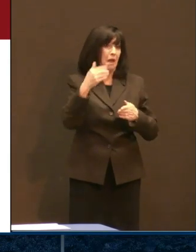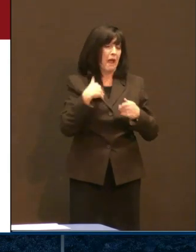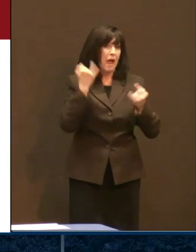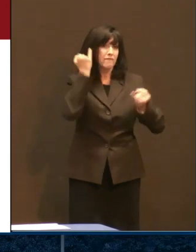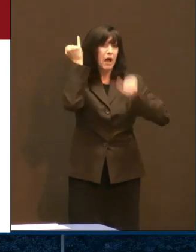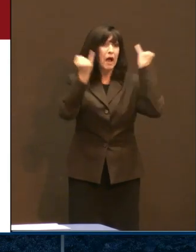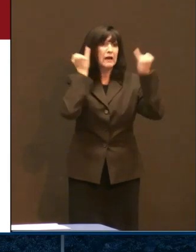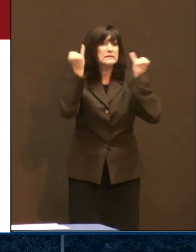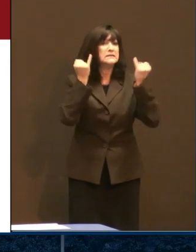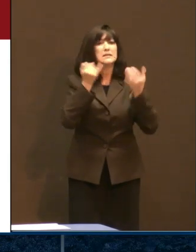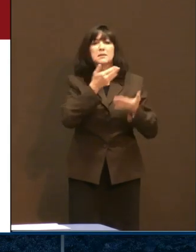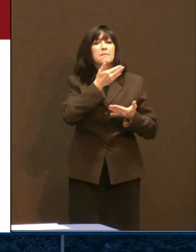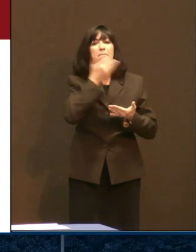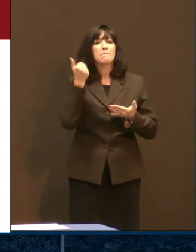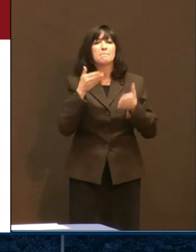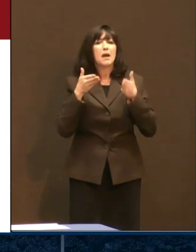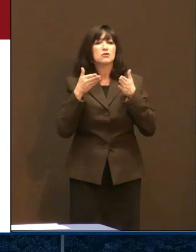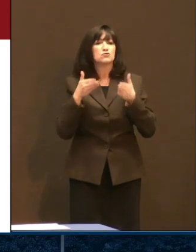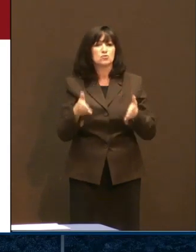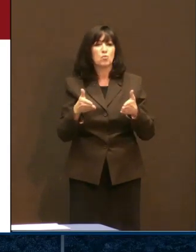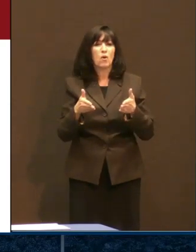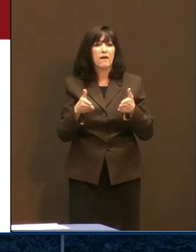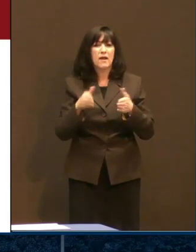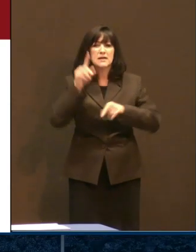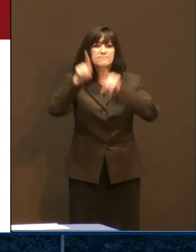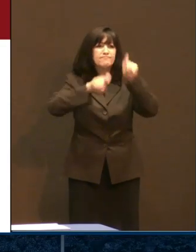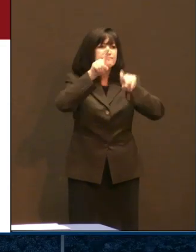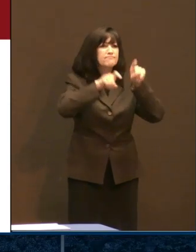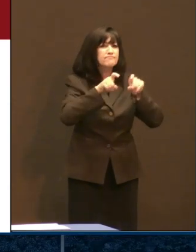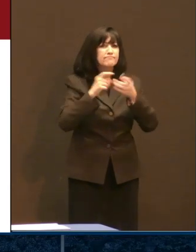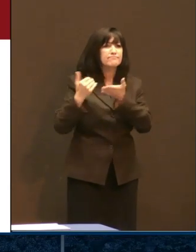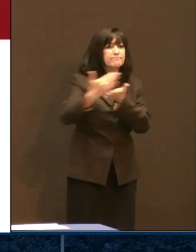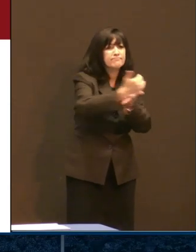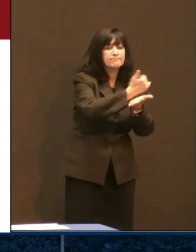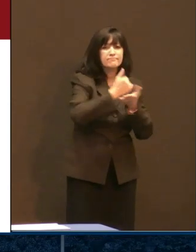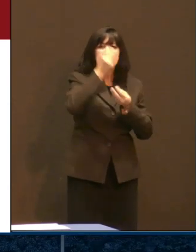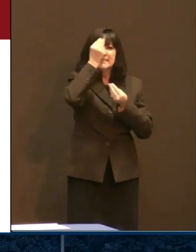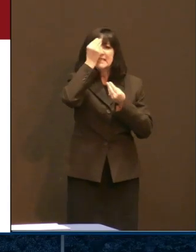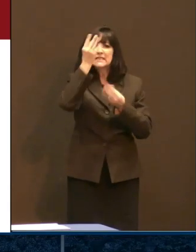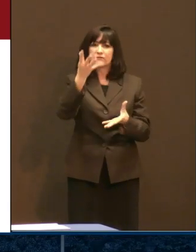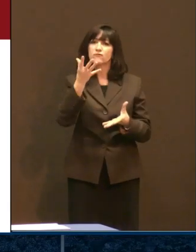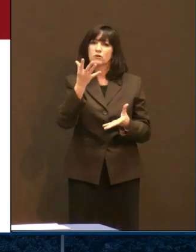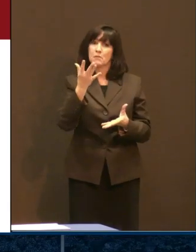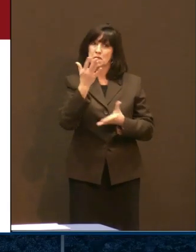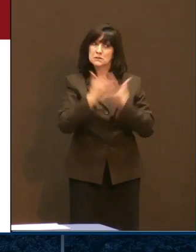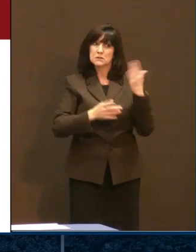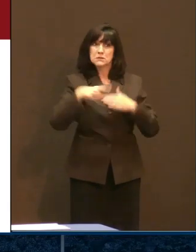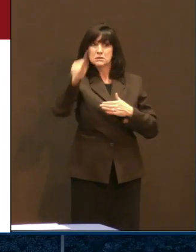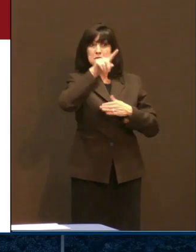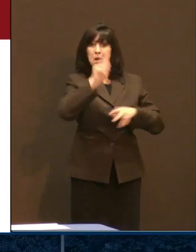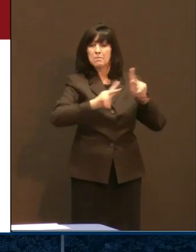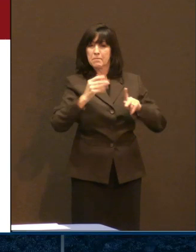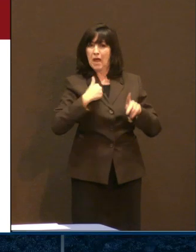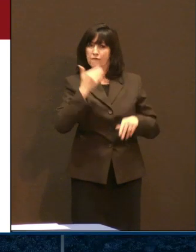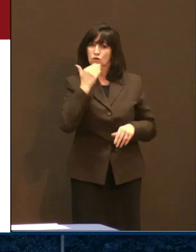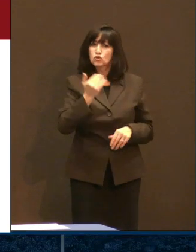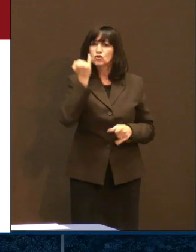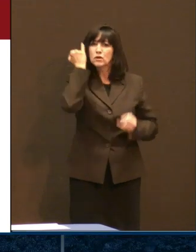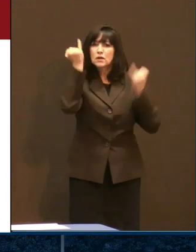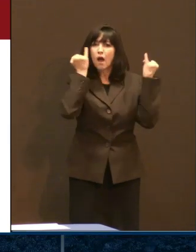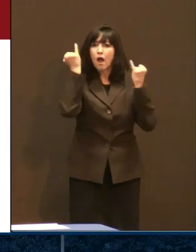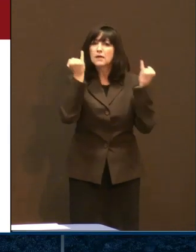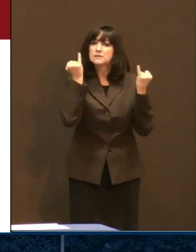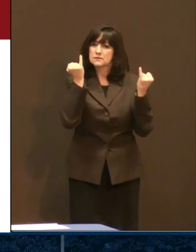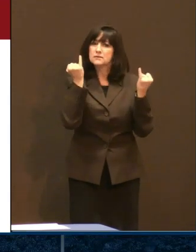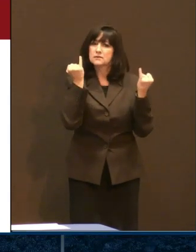And with that, I'll hand it back to the governor. Yeah, and I'd just like to emphasize a couple points and ask you a question. First of all,